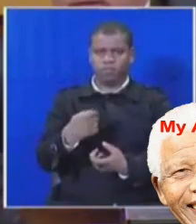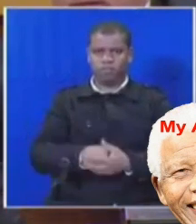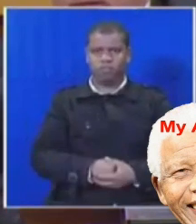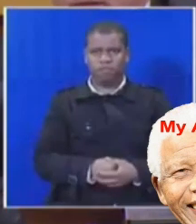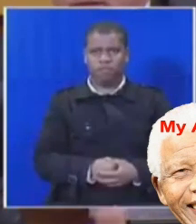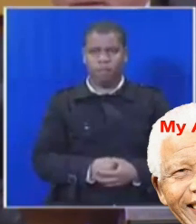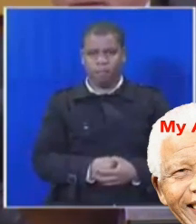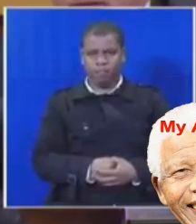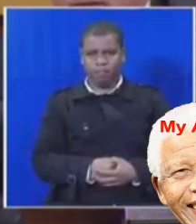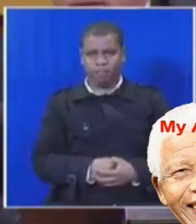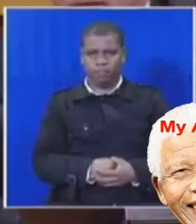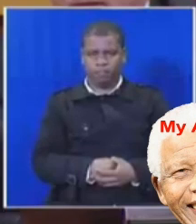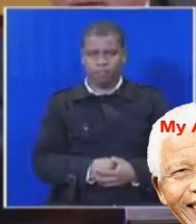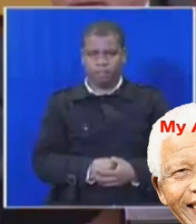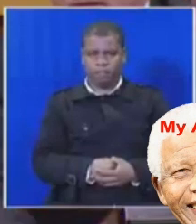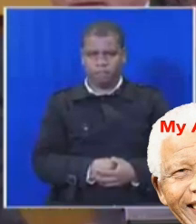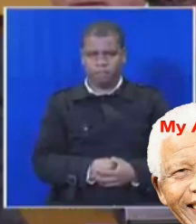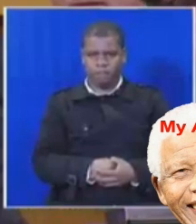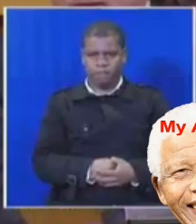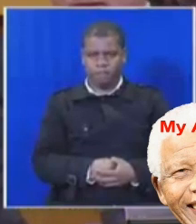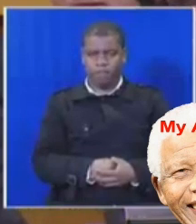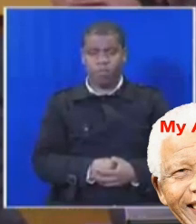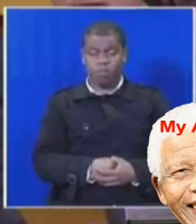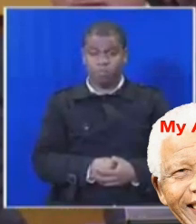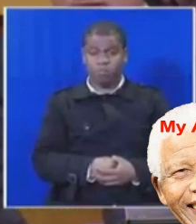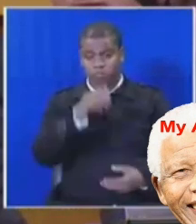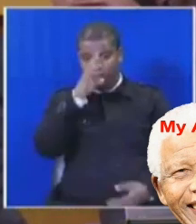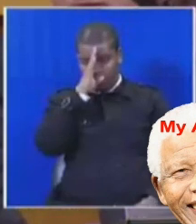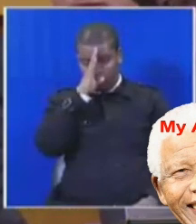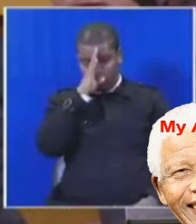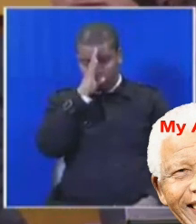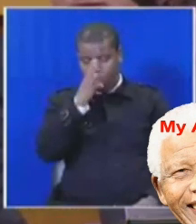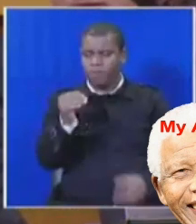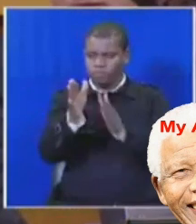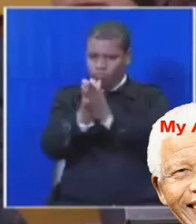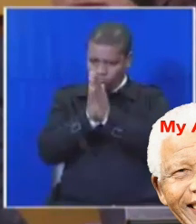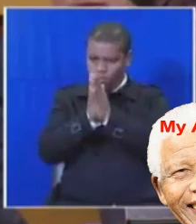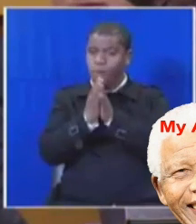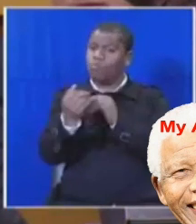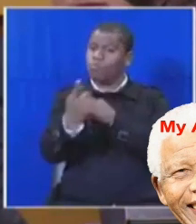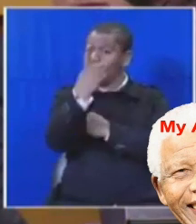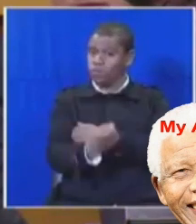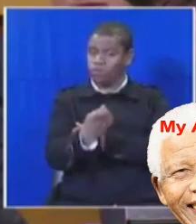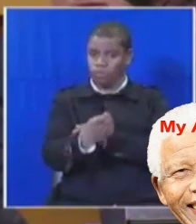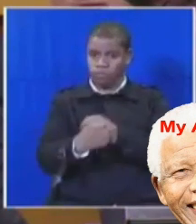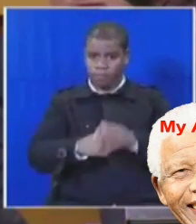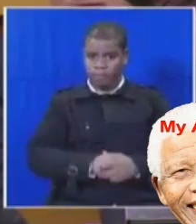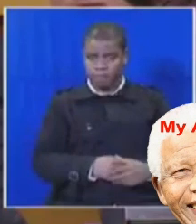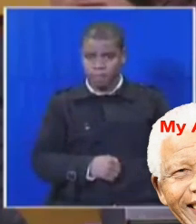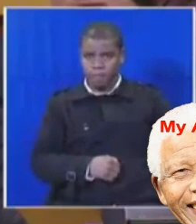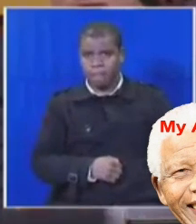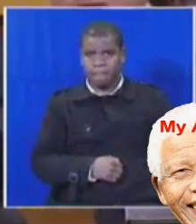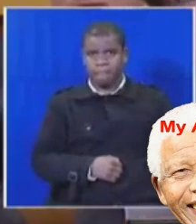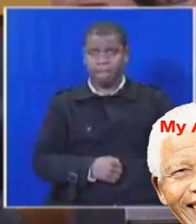getting to the question. Can you, let me get straight to the Chair, you question. must protect me. I want a question. Order, honorable member. You Let me said get you straight will to- take a Can-